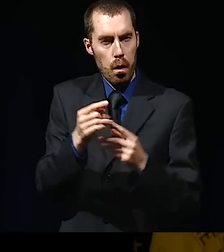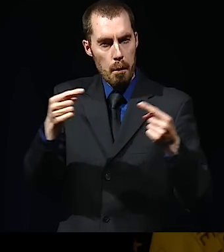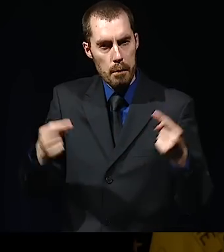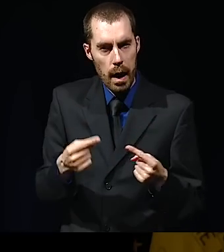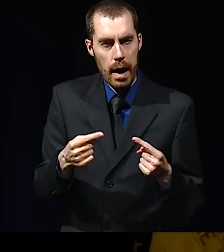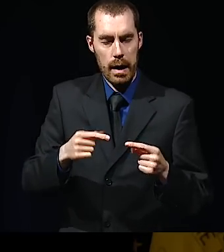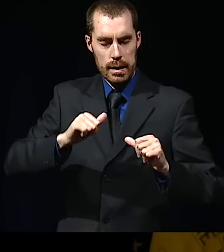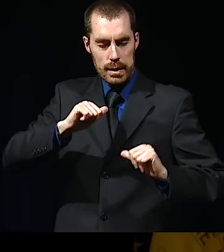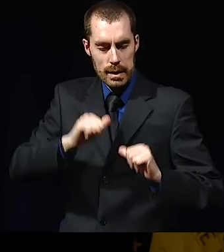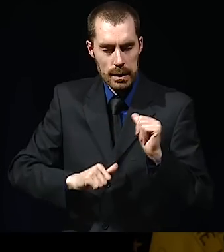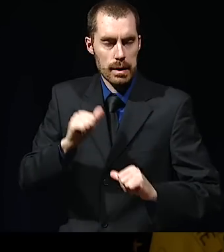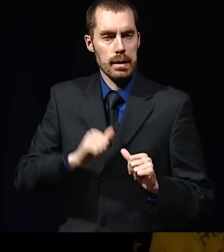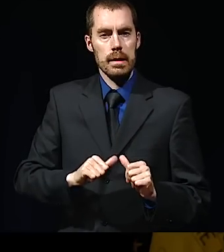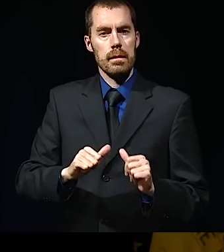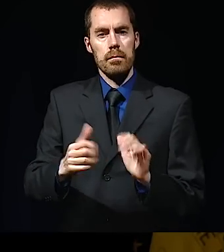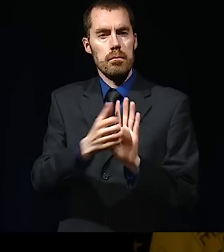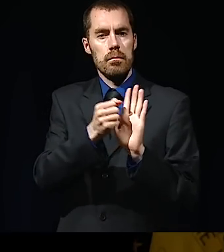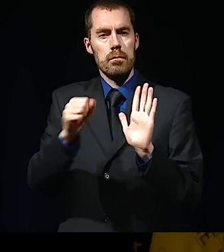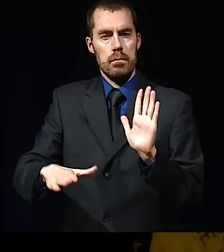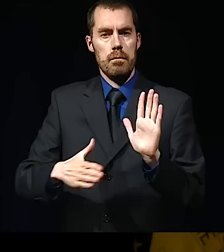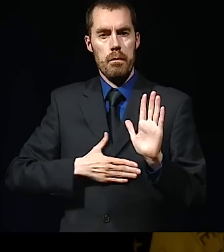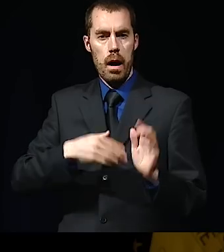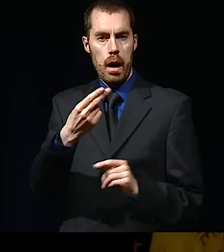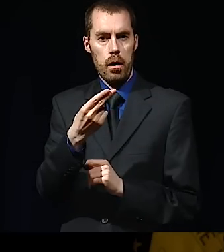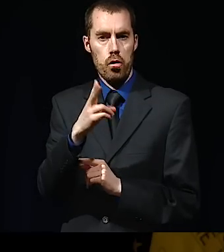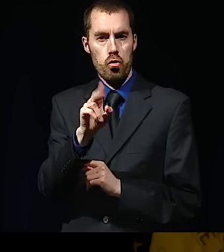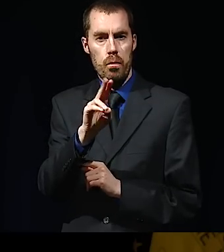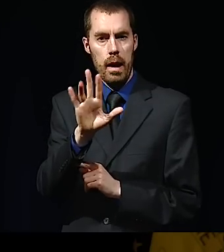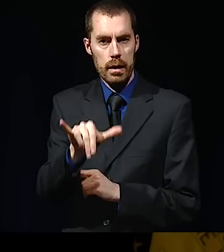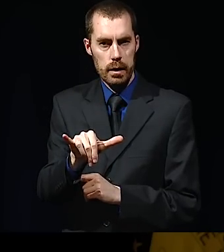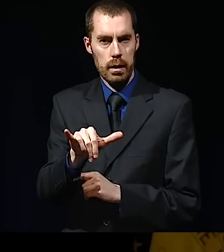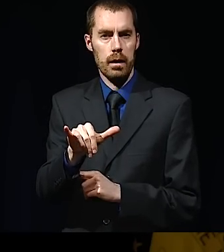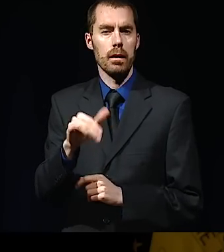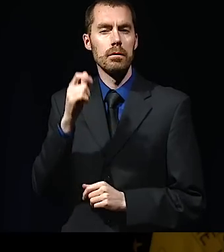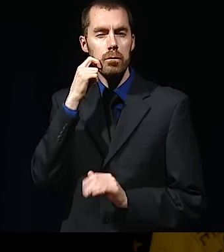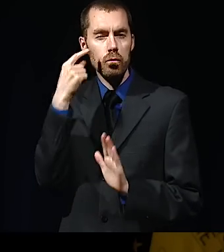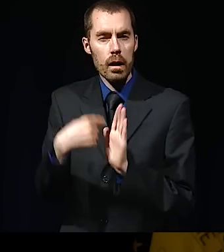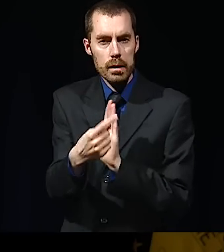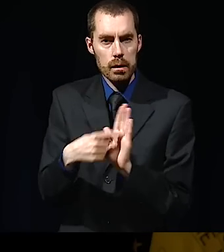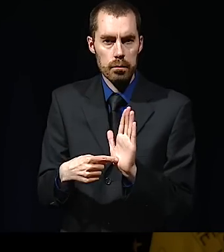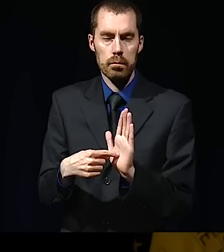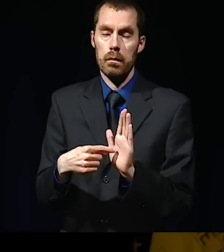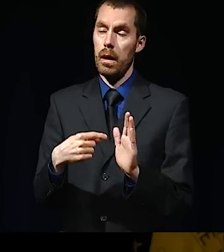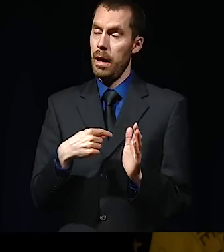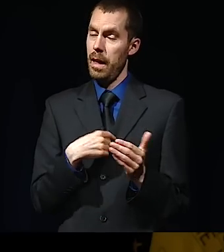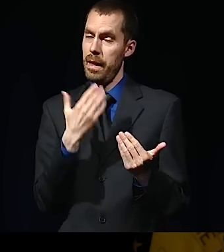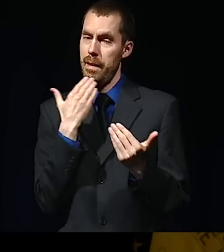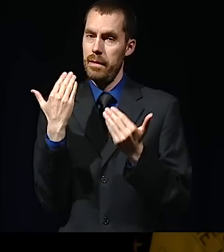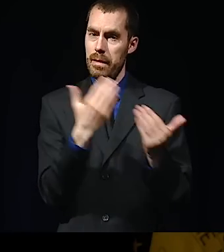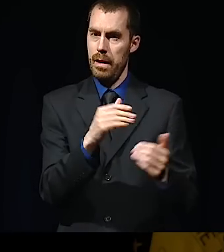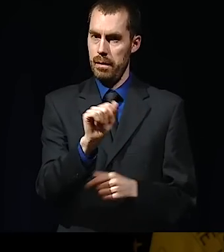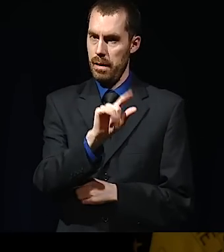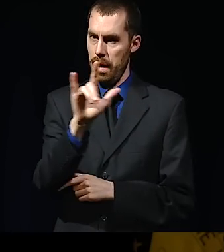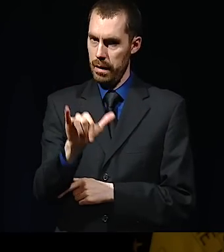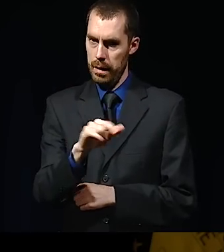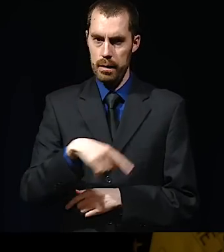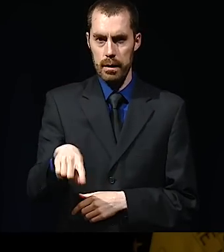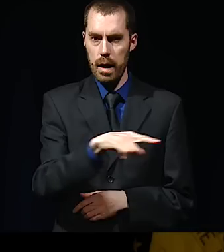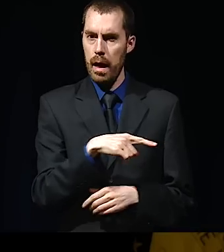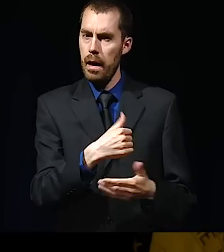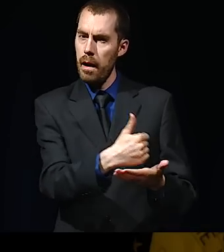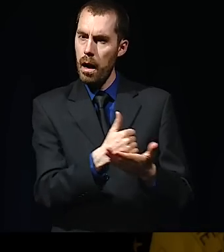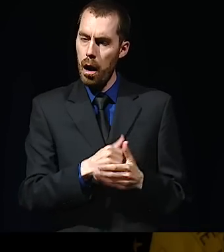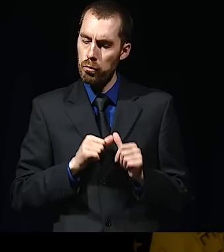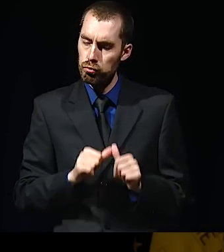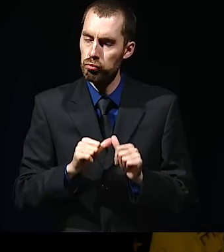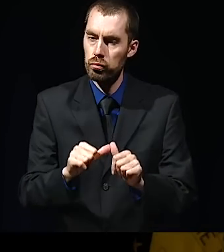of dehumanization, of racism. I thank the allies. They keep me going. The movement recognizes me,